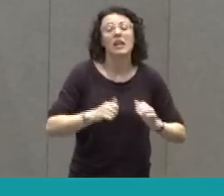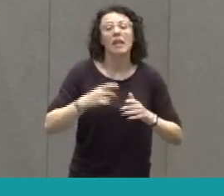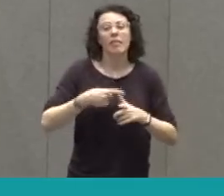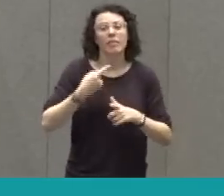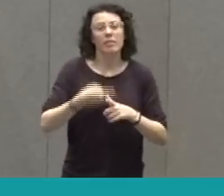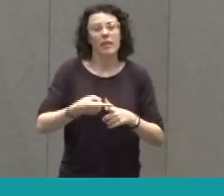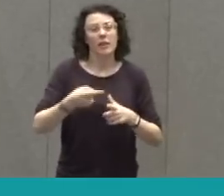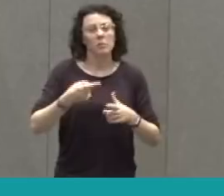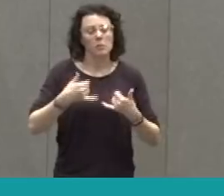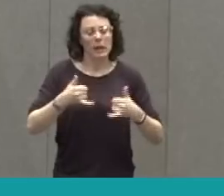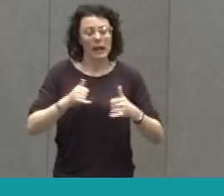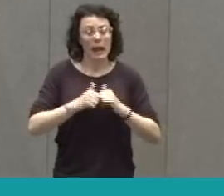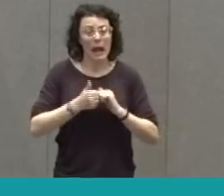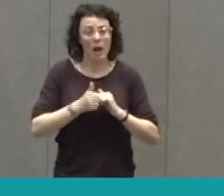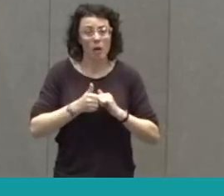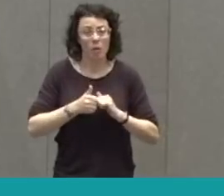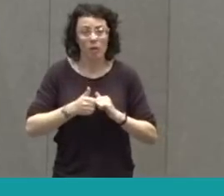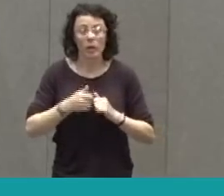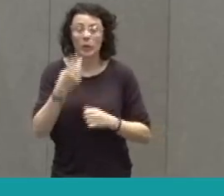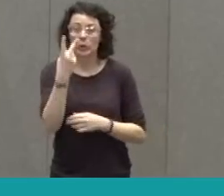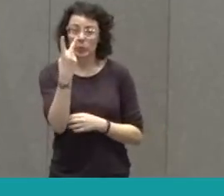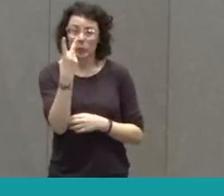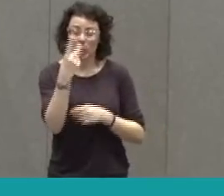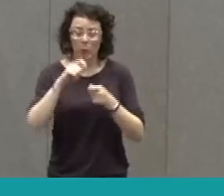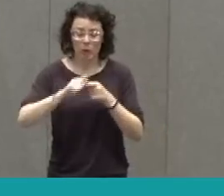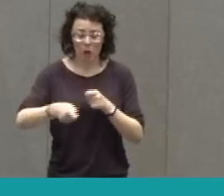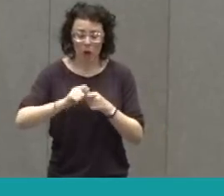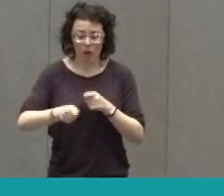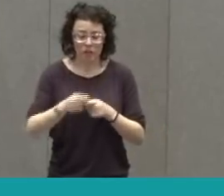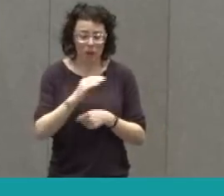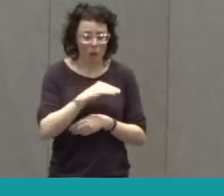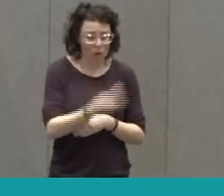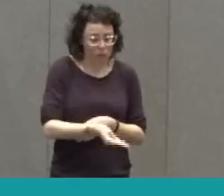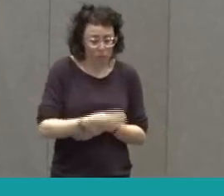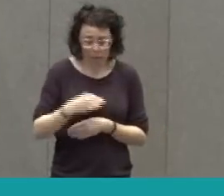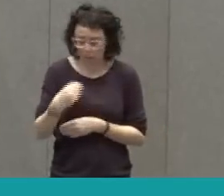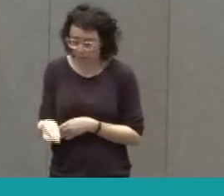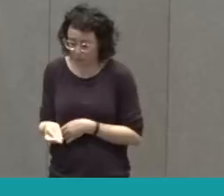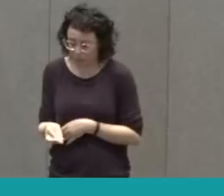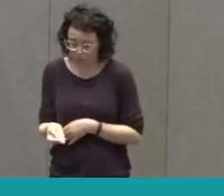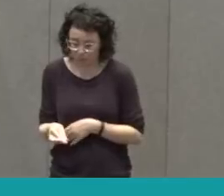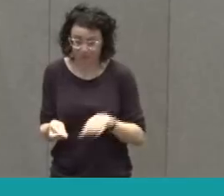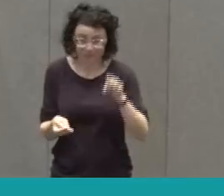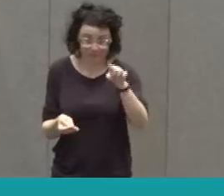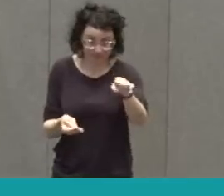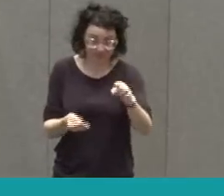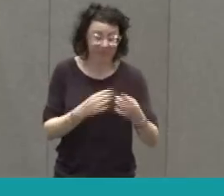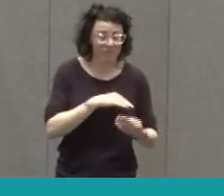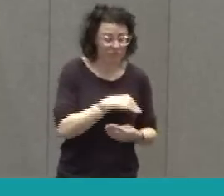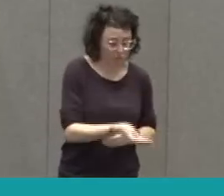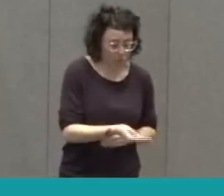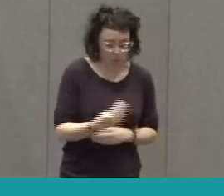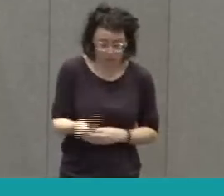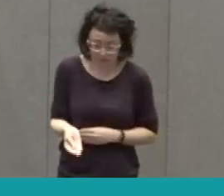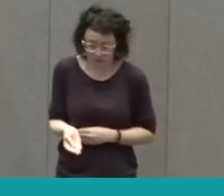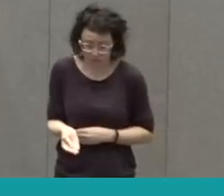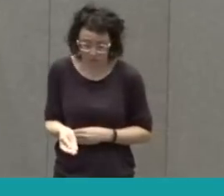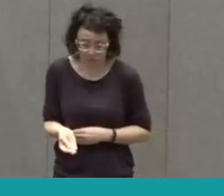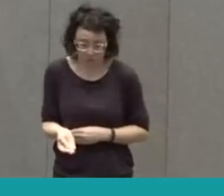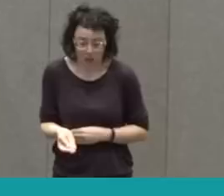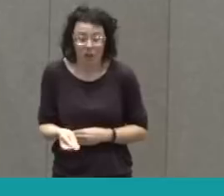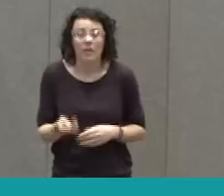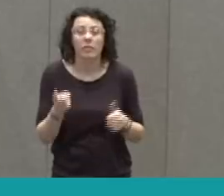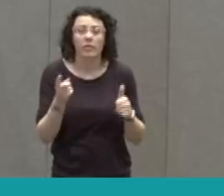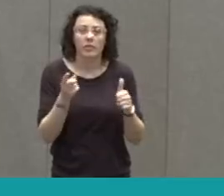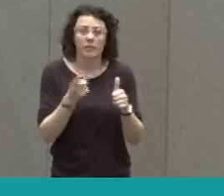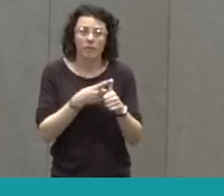2 cards, and then whoever gets their answer first, their correct answer, can get all the cards. So